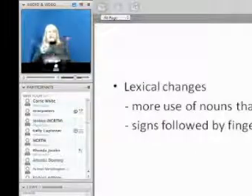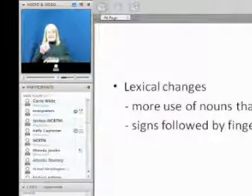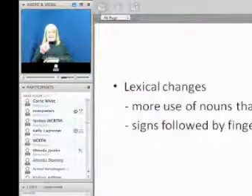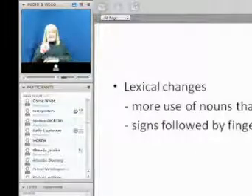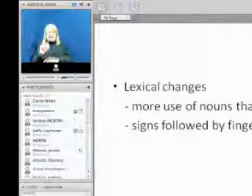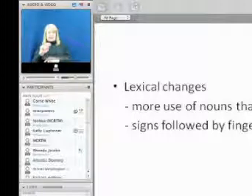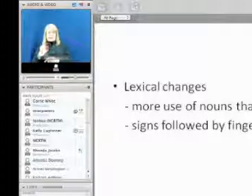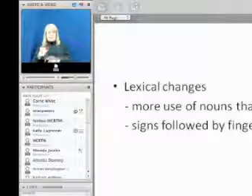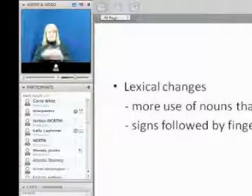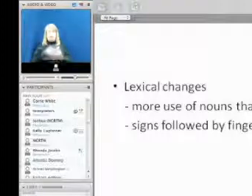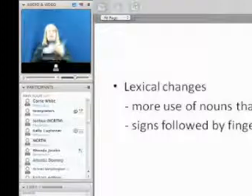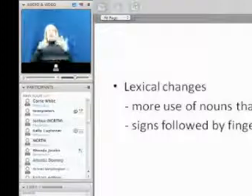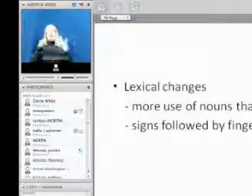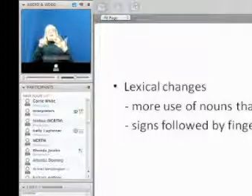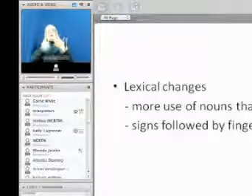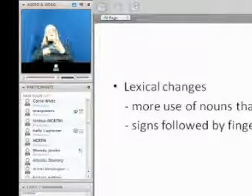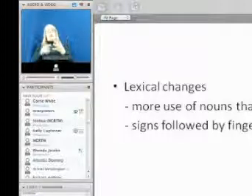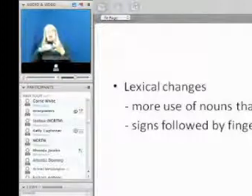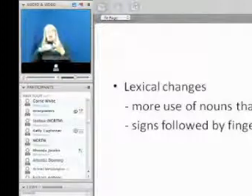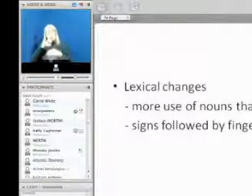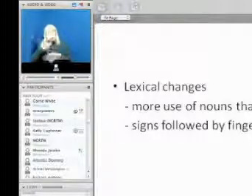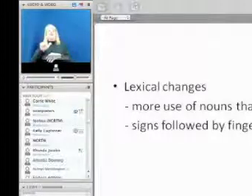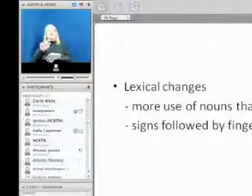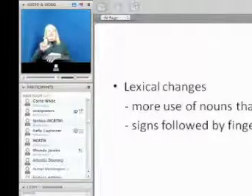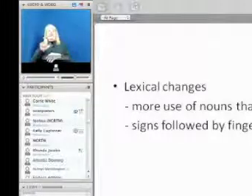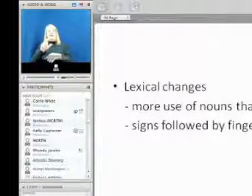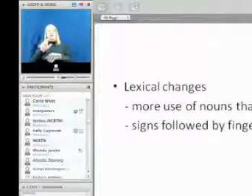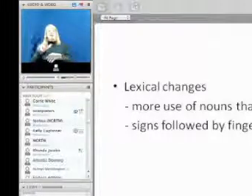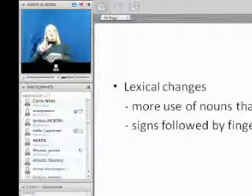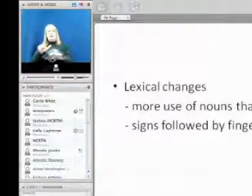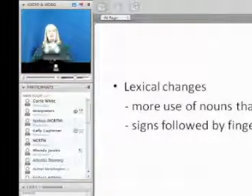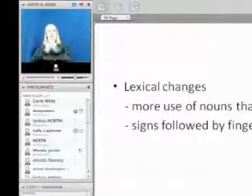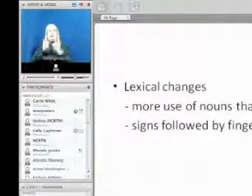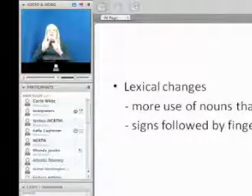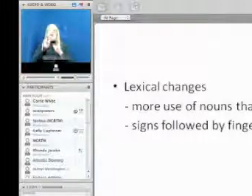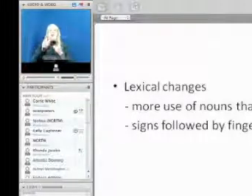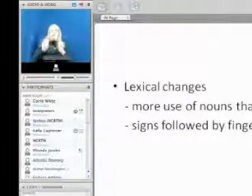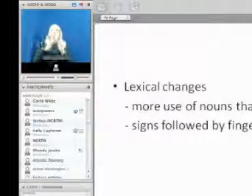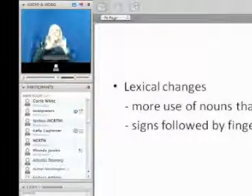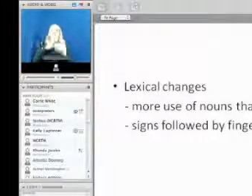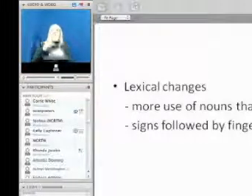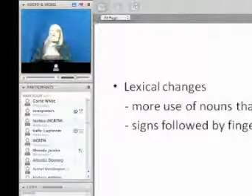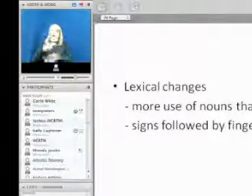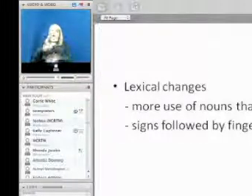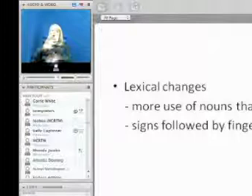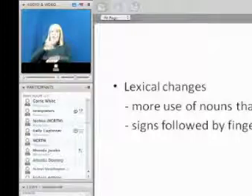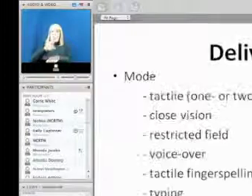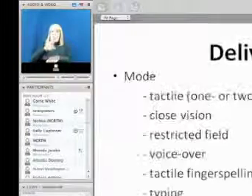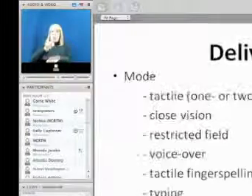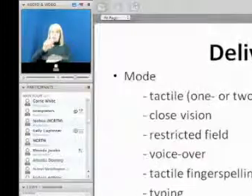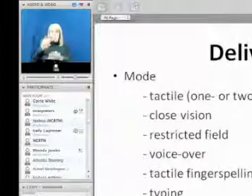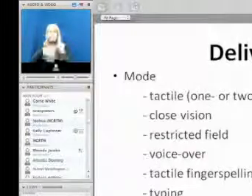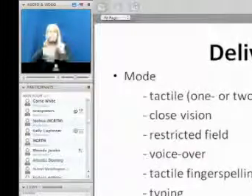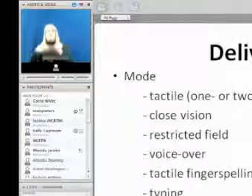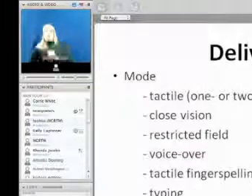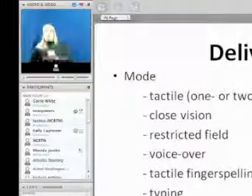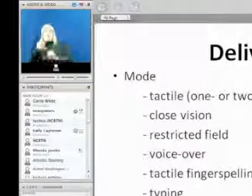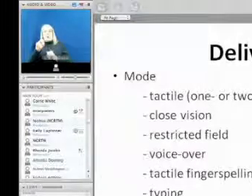And finally, there are lexical changes, such as more uses of nouns and pronouns, and signs followed by fingerspelling.